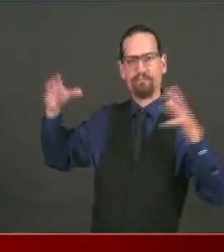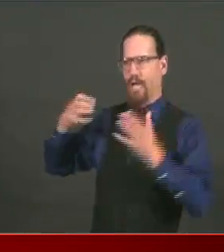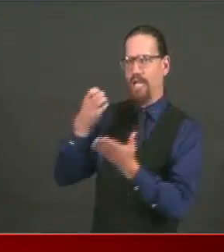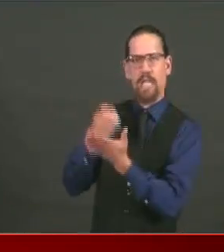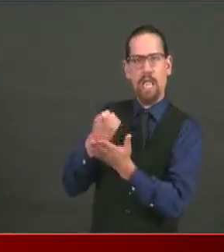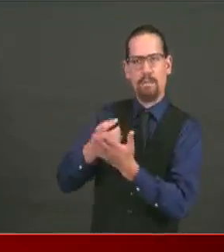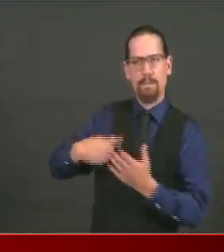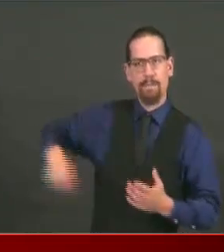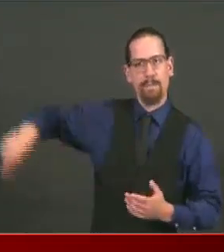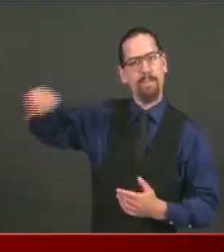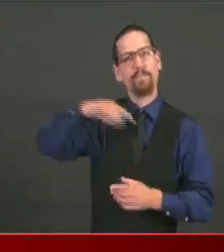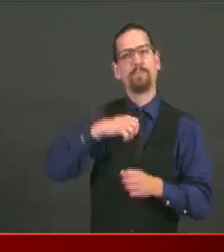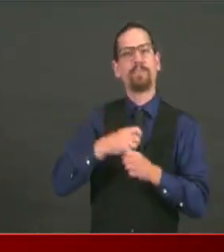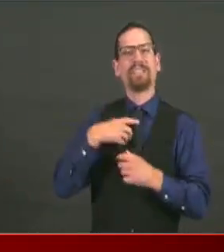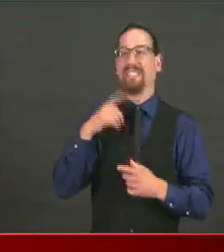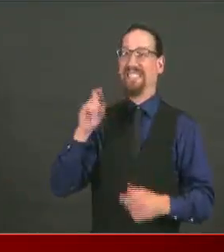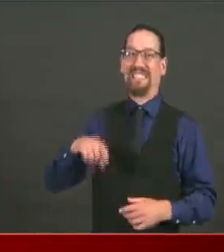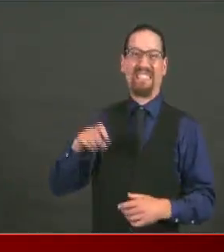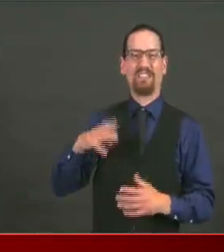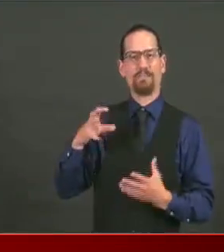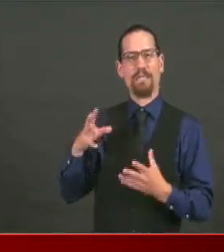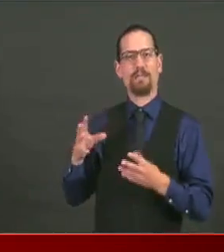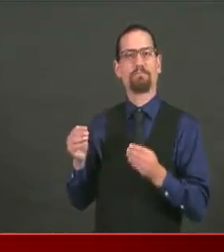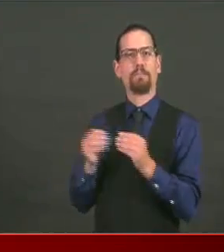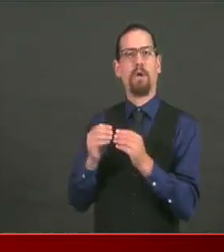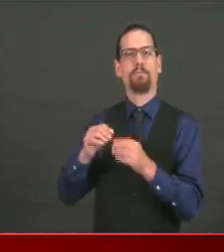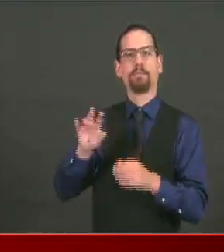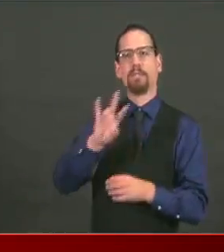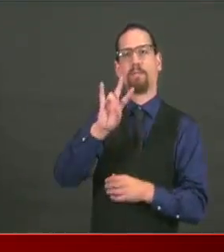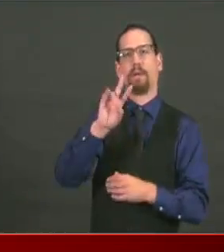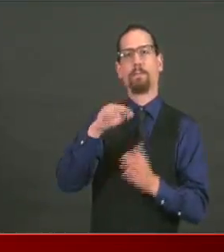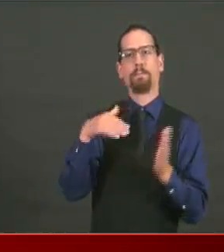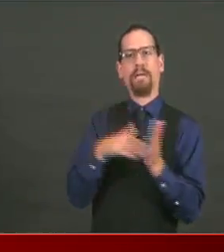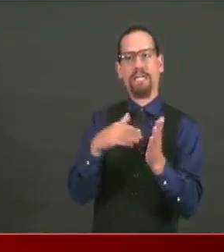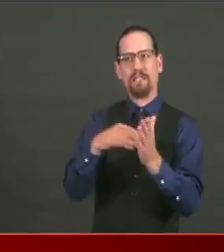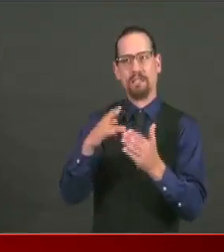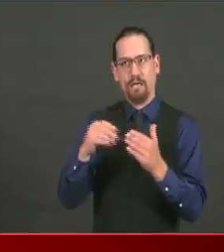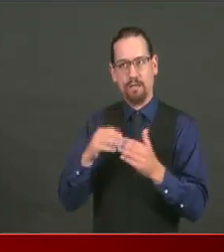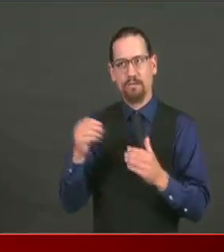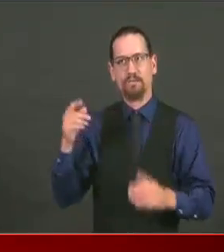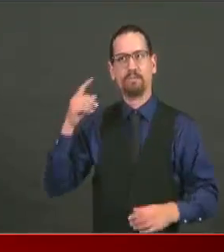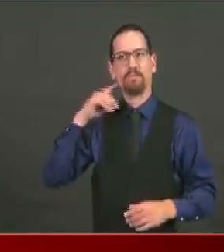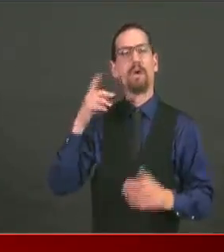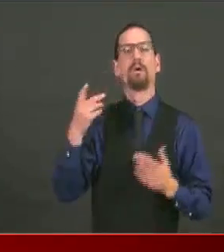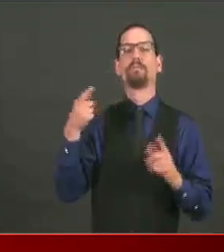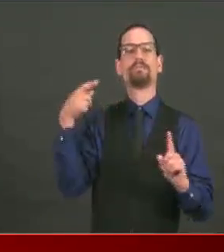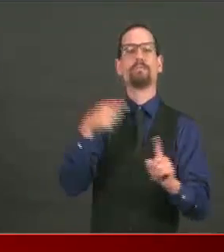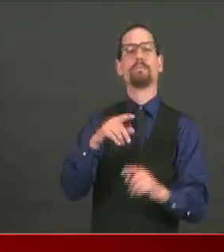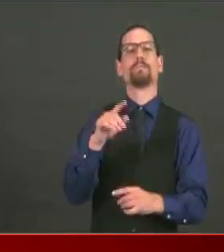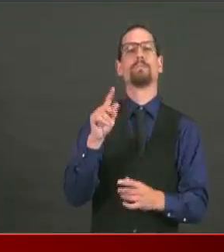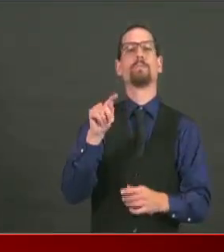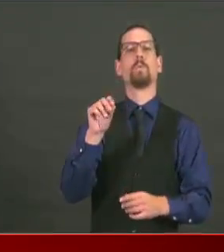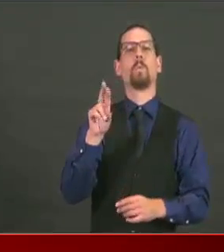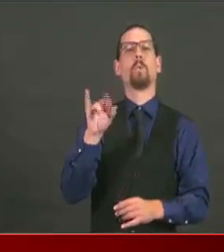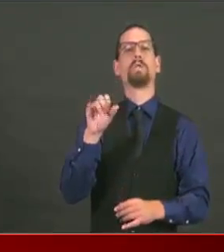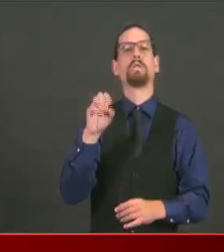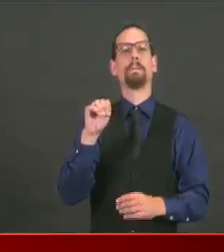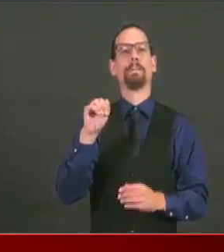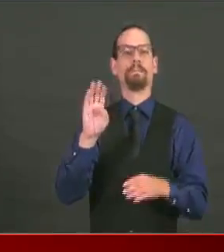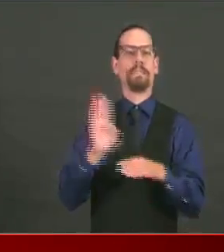additional $5 million specifically for our tourism industry. So the combination